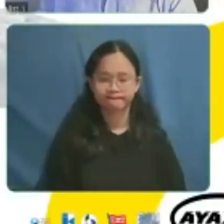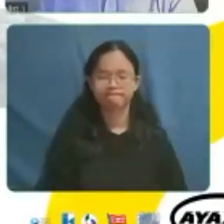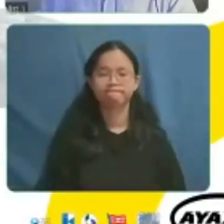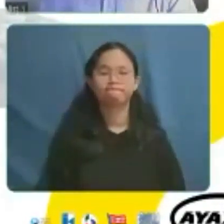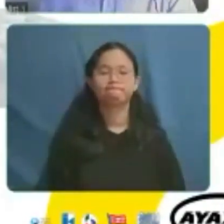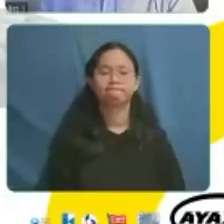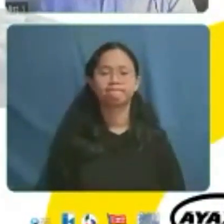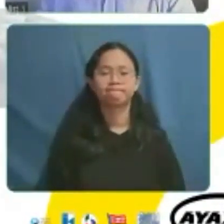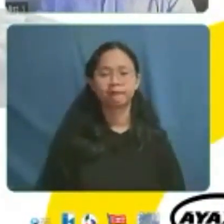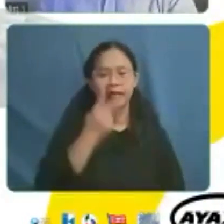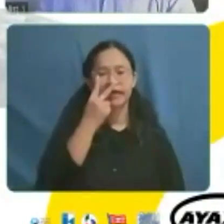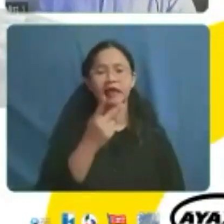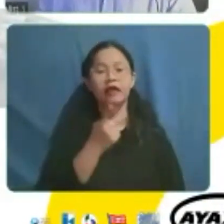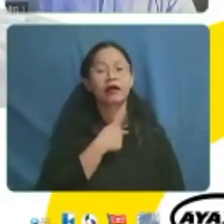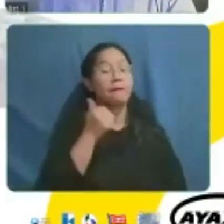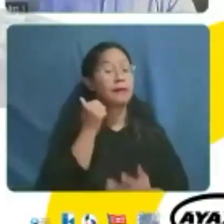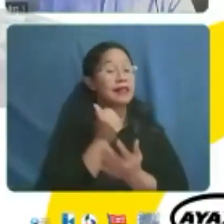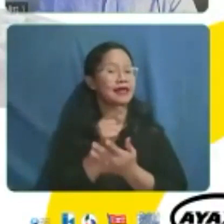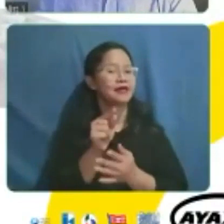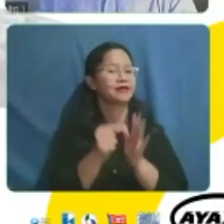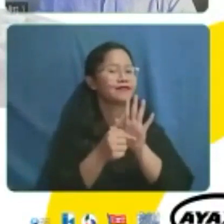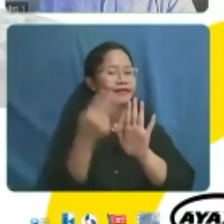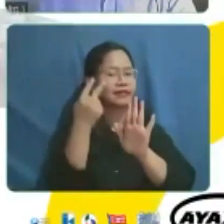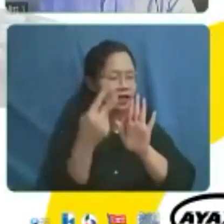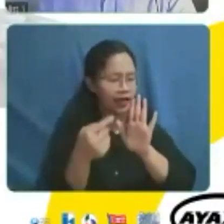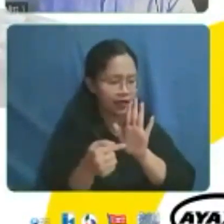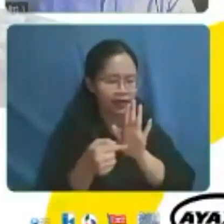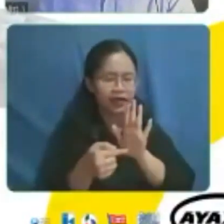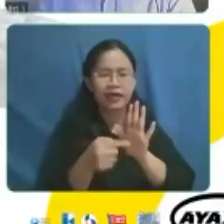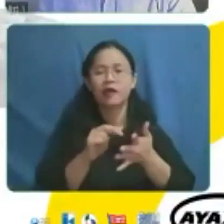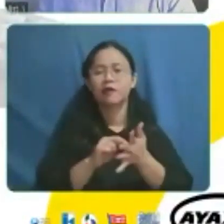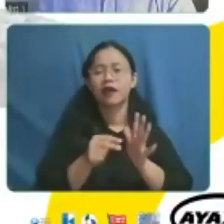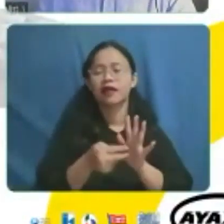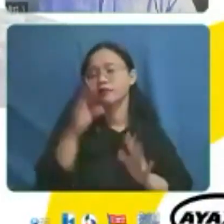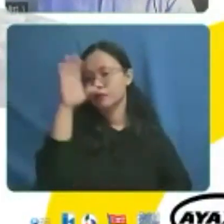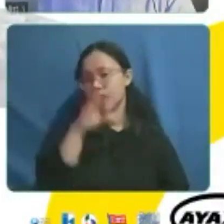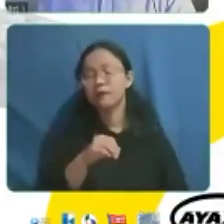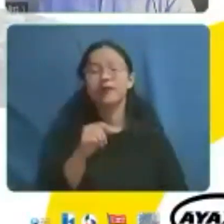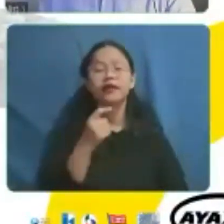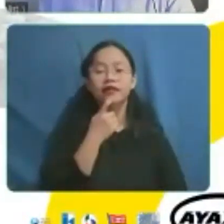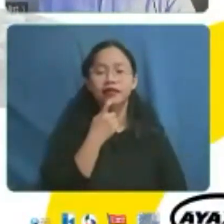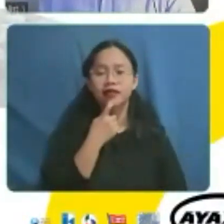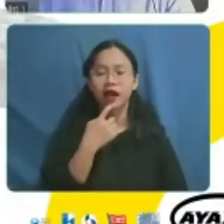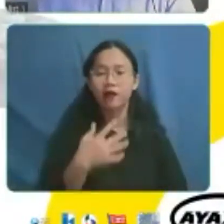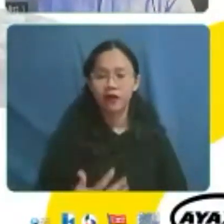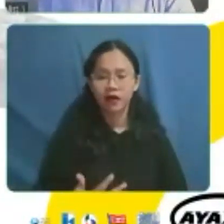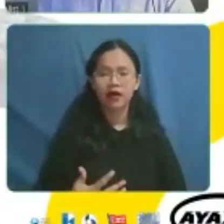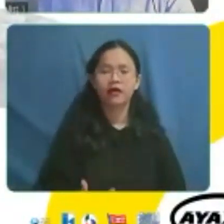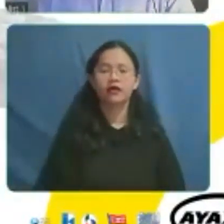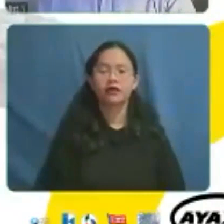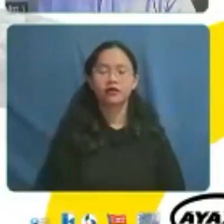This is an important slide. This slide shows the concentration response